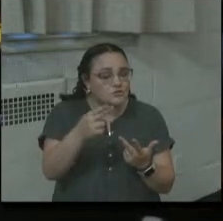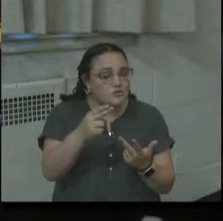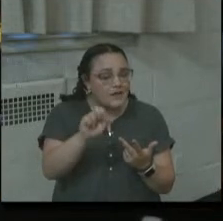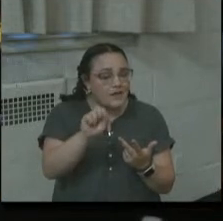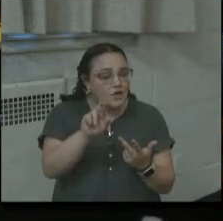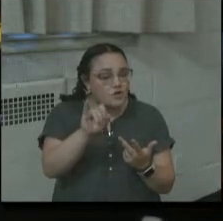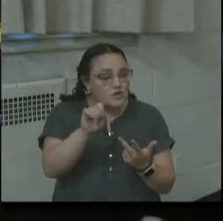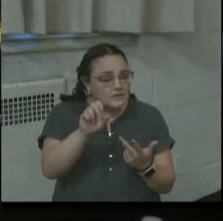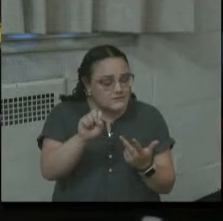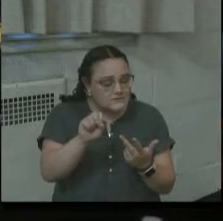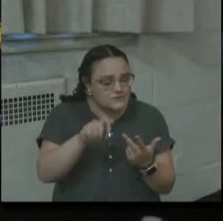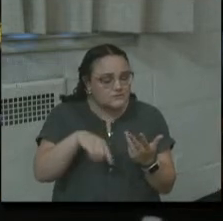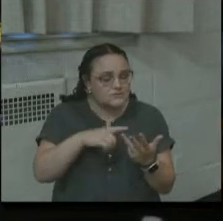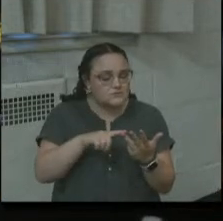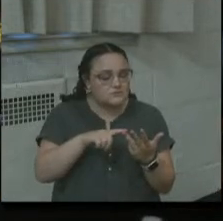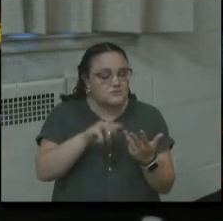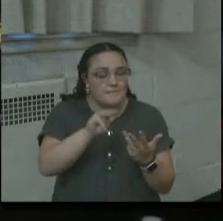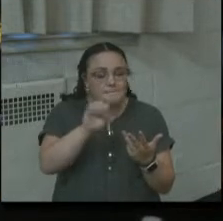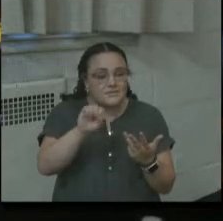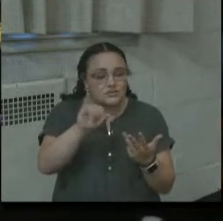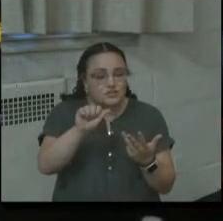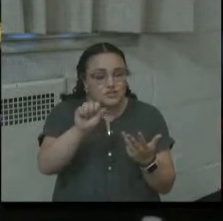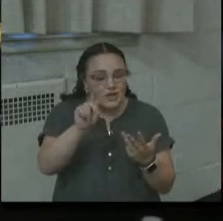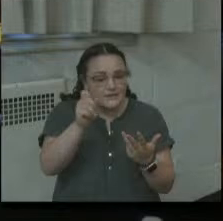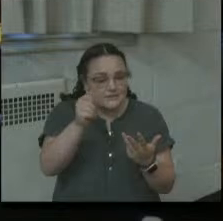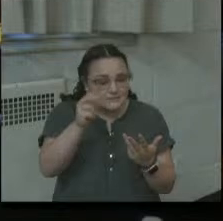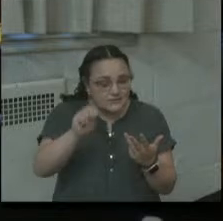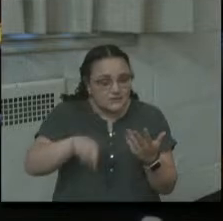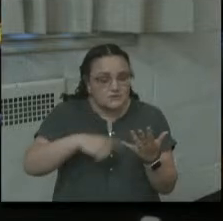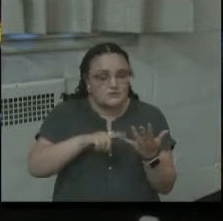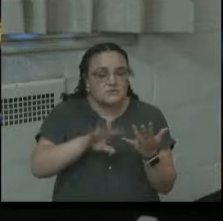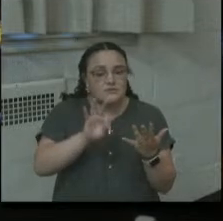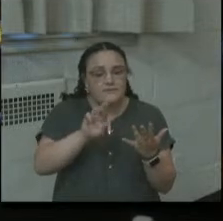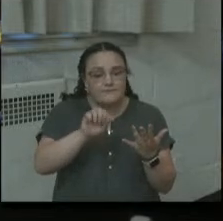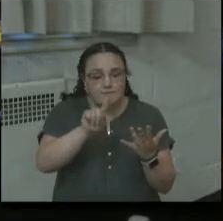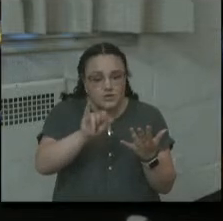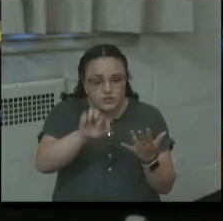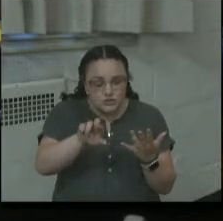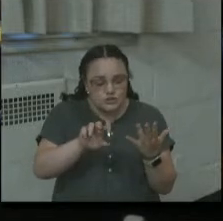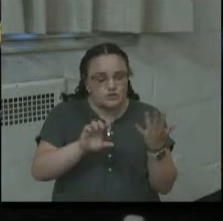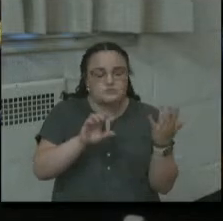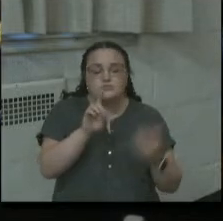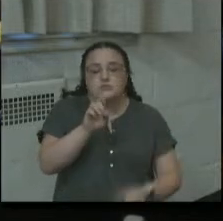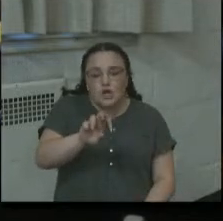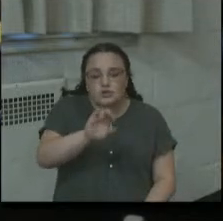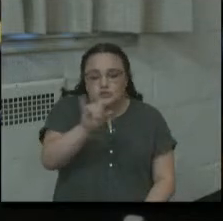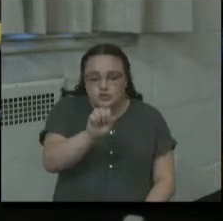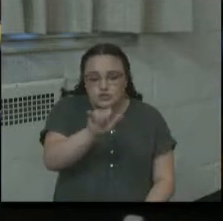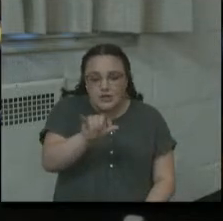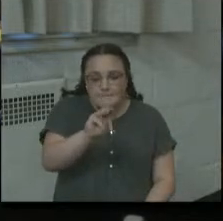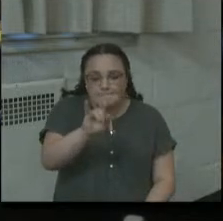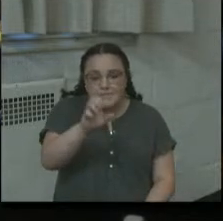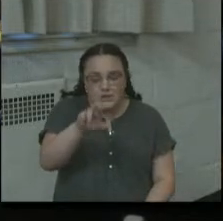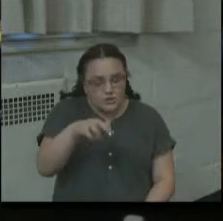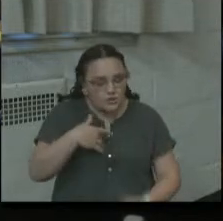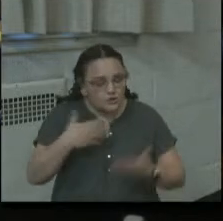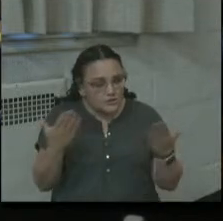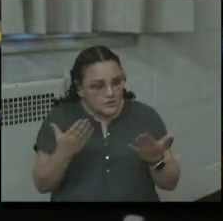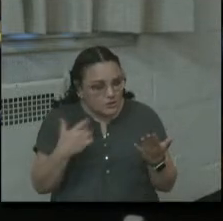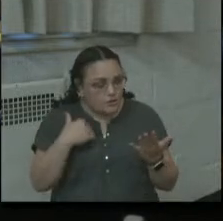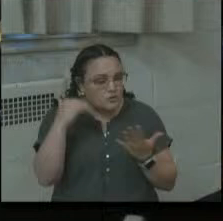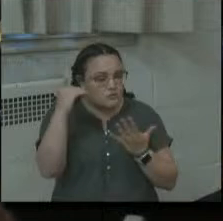Mr. Jackson. Here. Mrs. Frazier. Present. Dr. J. Miller. Dr. Z. Miller.